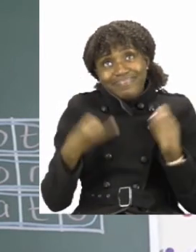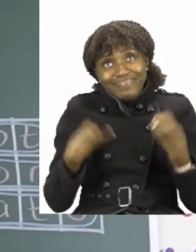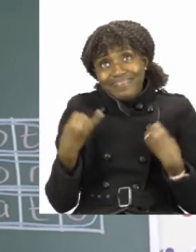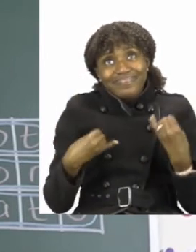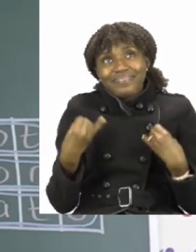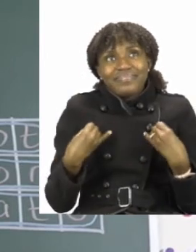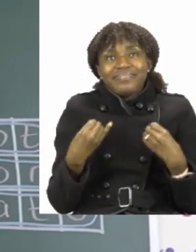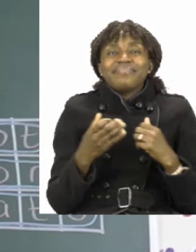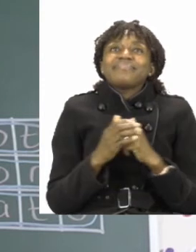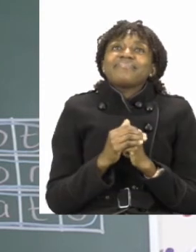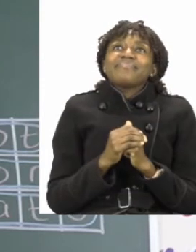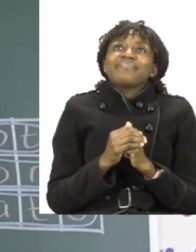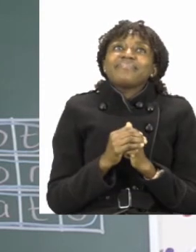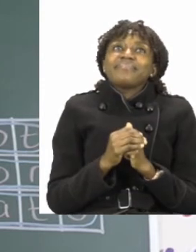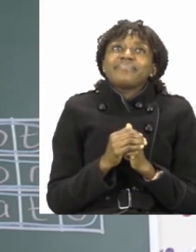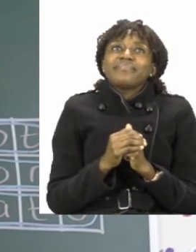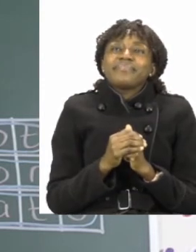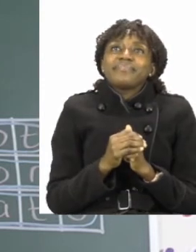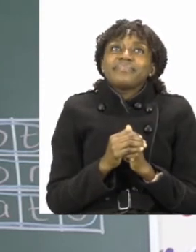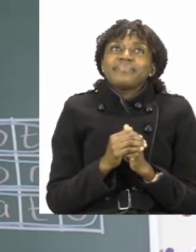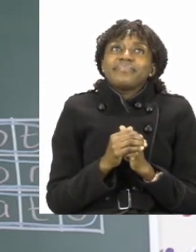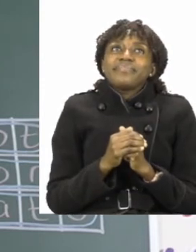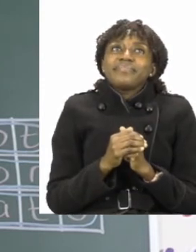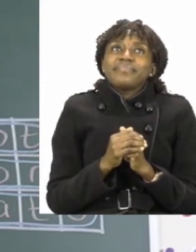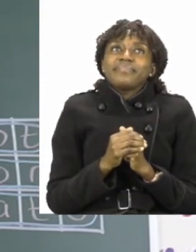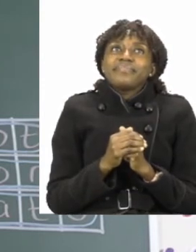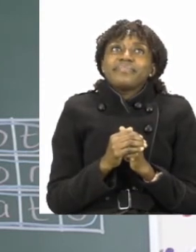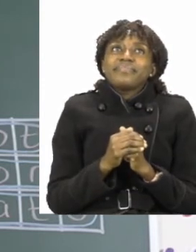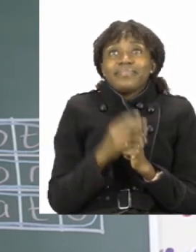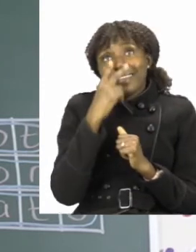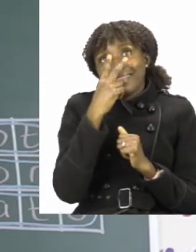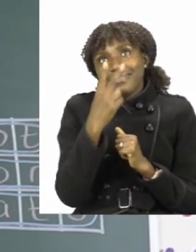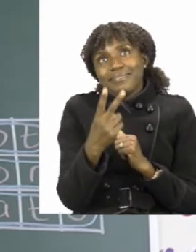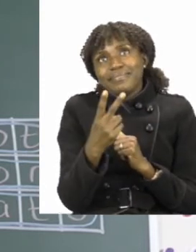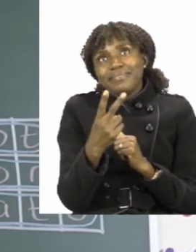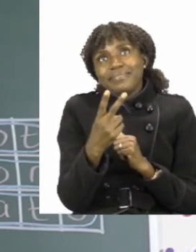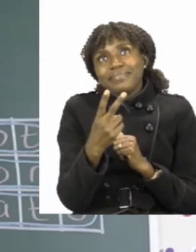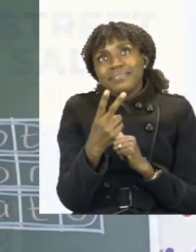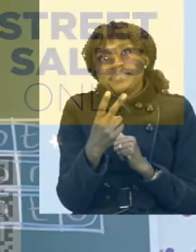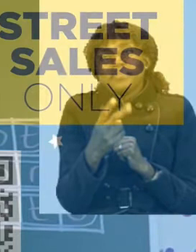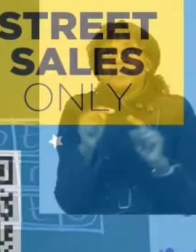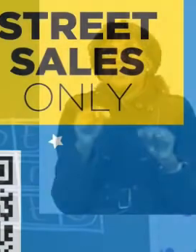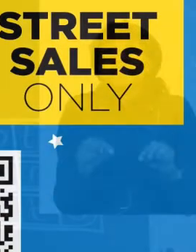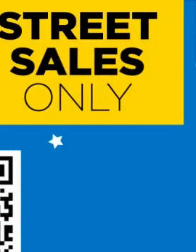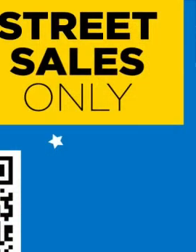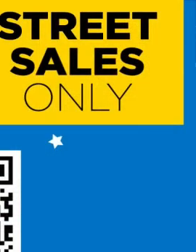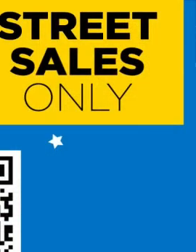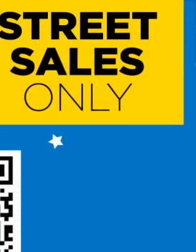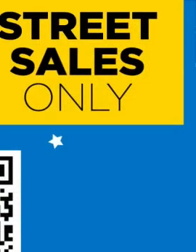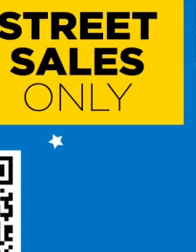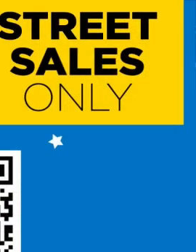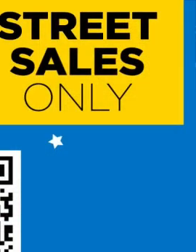of the pages and use the words as we go along this week. I'll see you when you're done after the advert break. Follow us